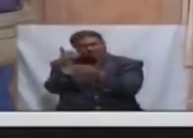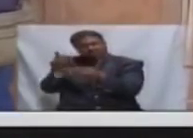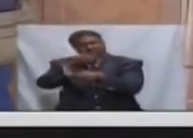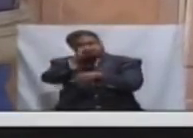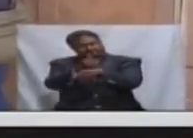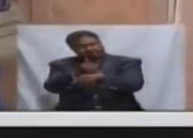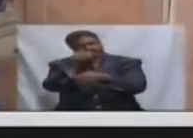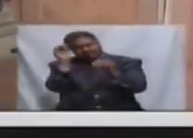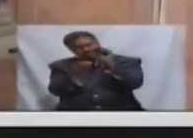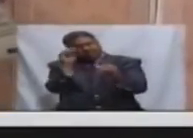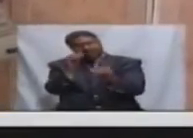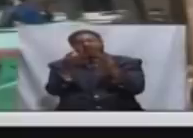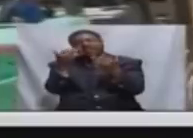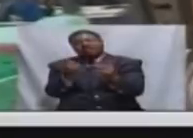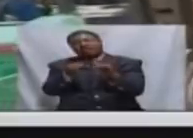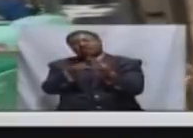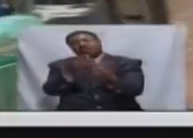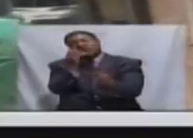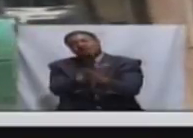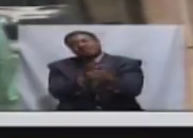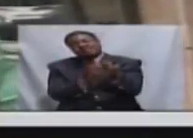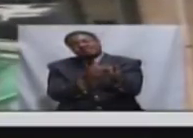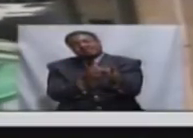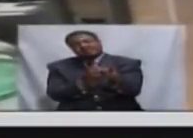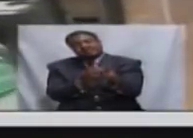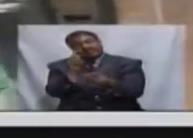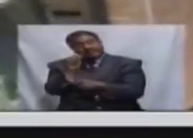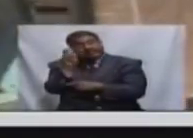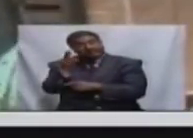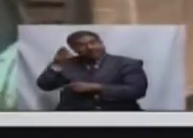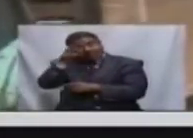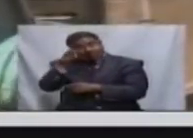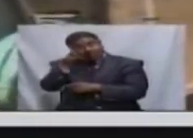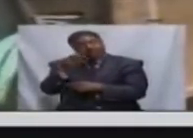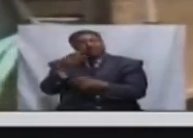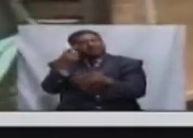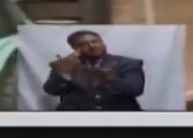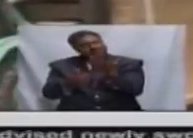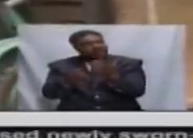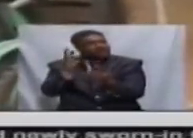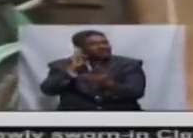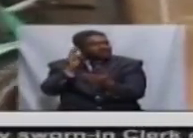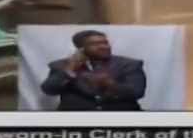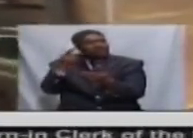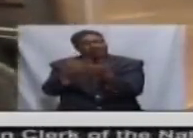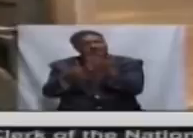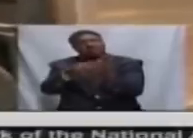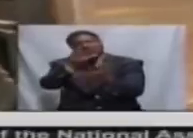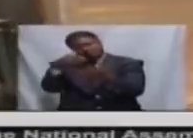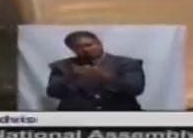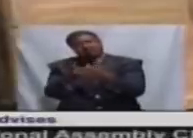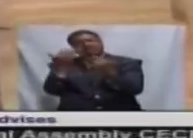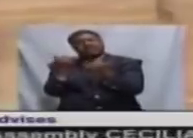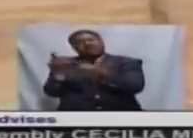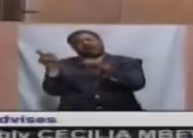officiated at the regional training course on the development of regulations to support national nuclear security conducted by